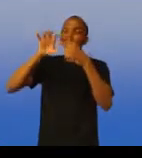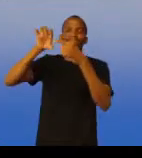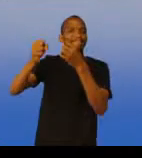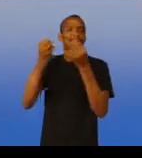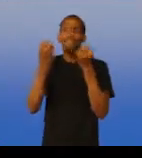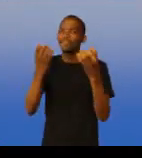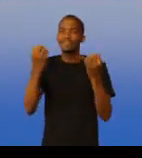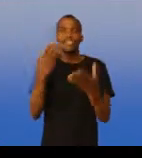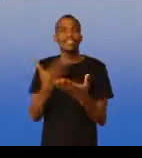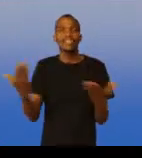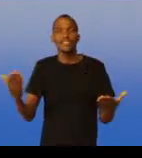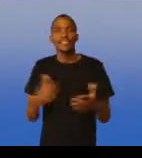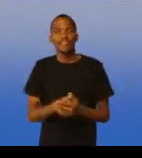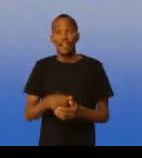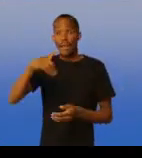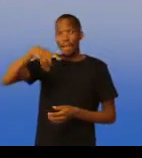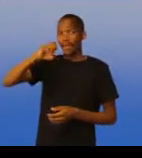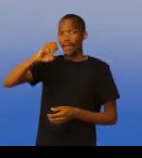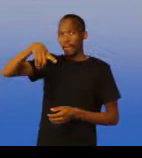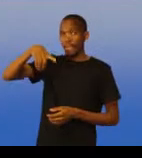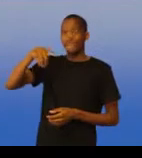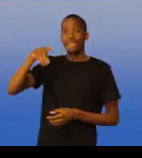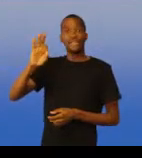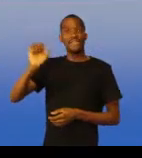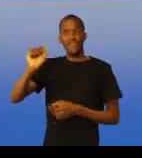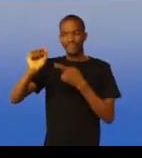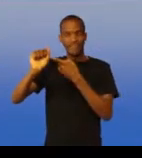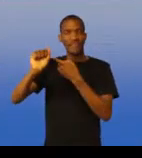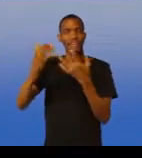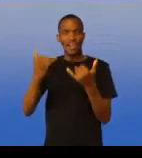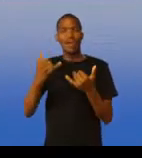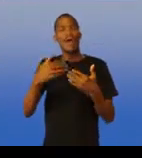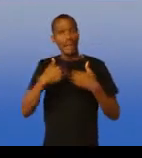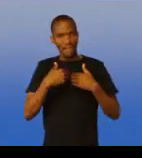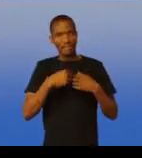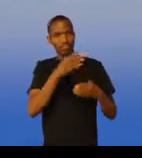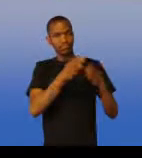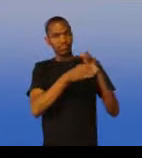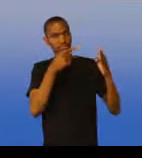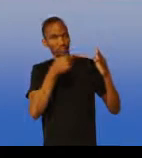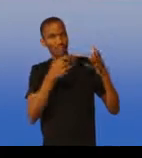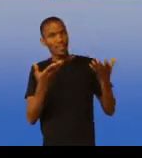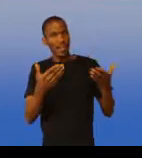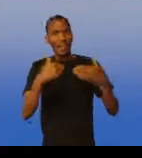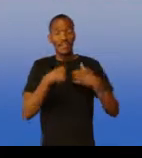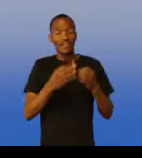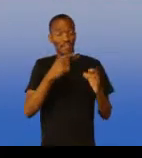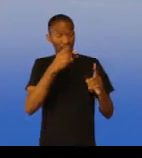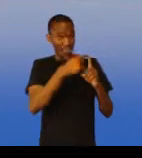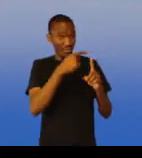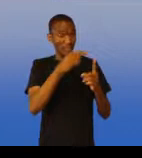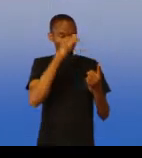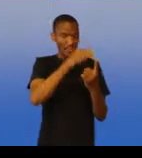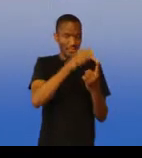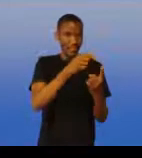indeed. The good thing about PEPFAR is there's now an infrastructure in place where if tested and if positive, you can